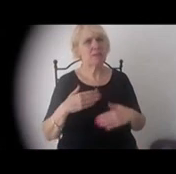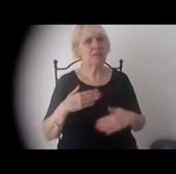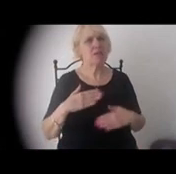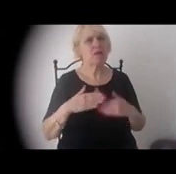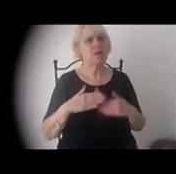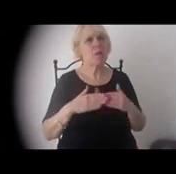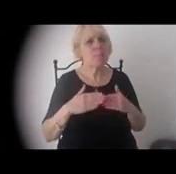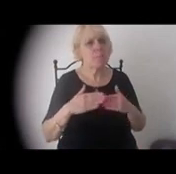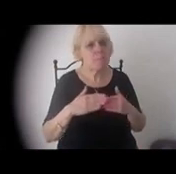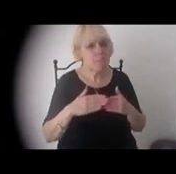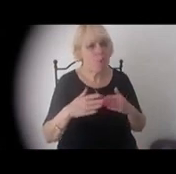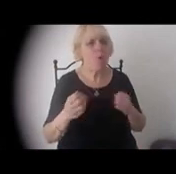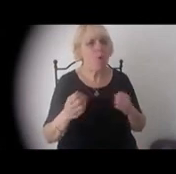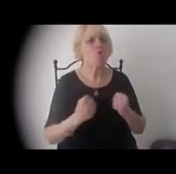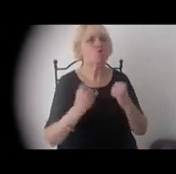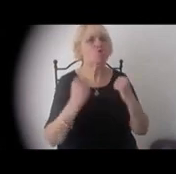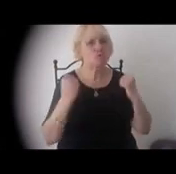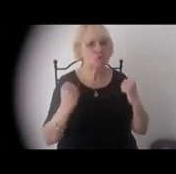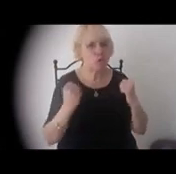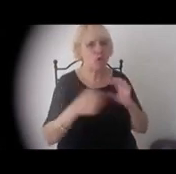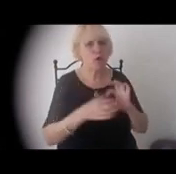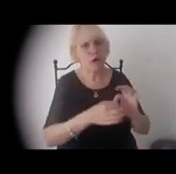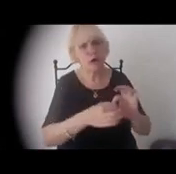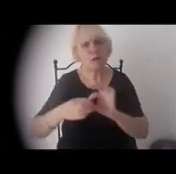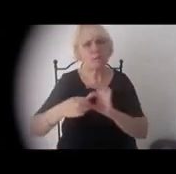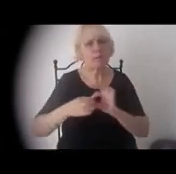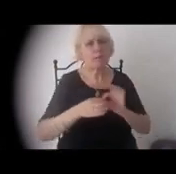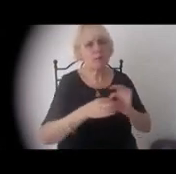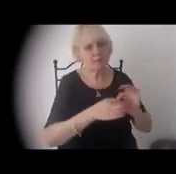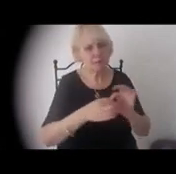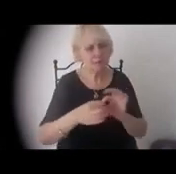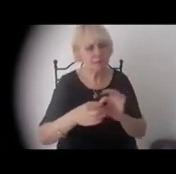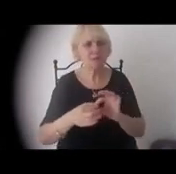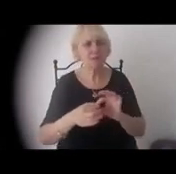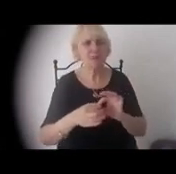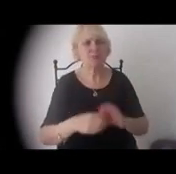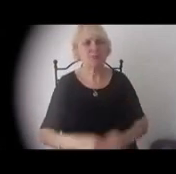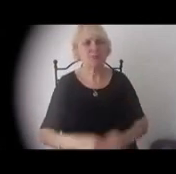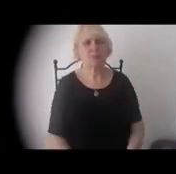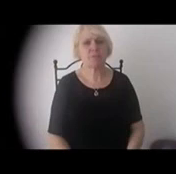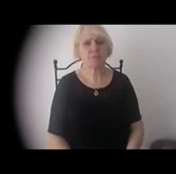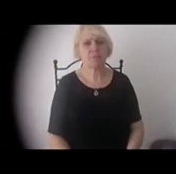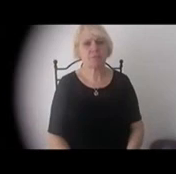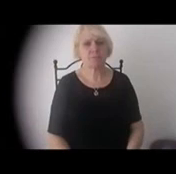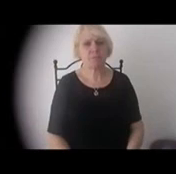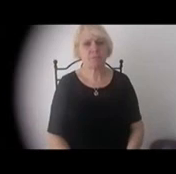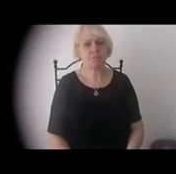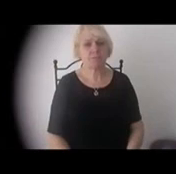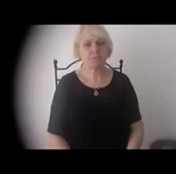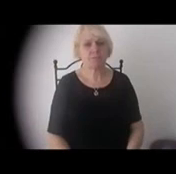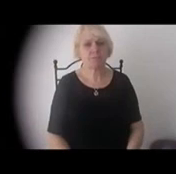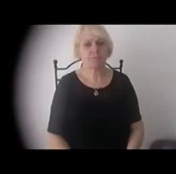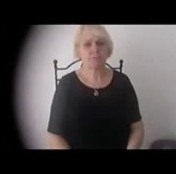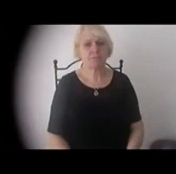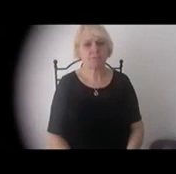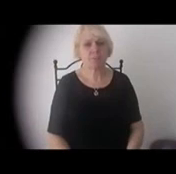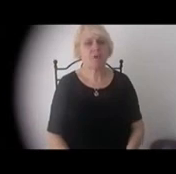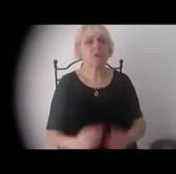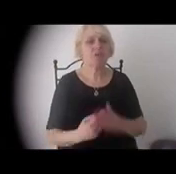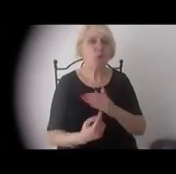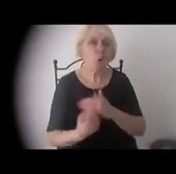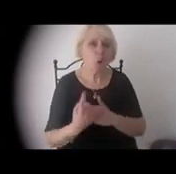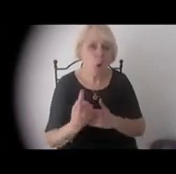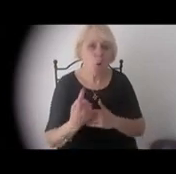stronger collaboration across systems. So when I say systems, I mean in terms of not just borough